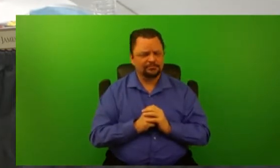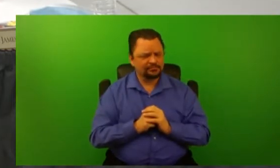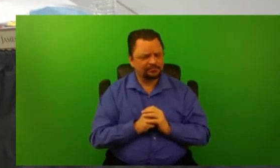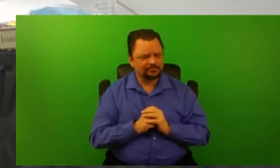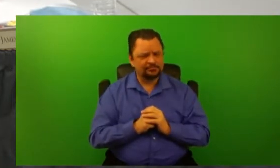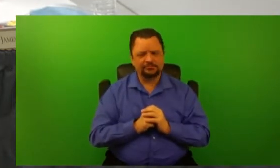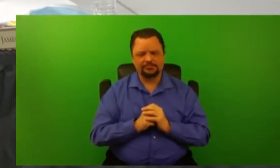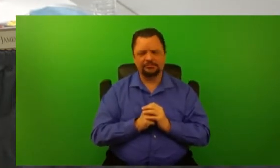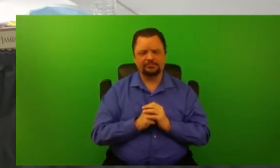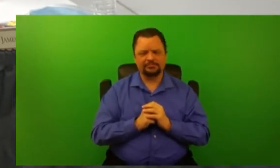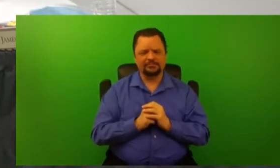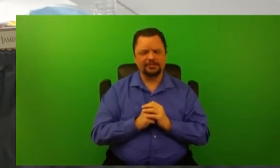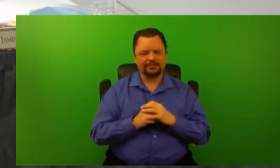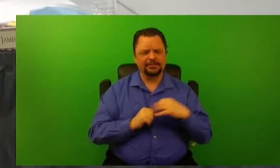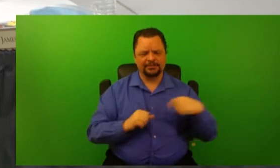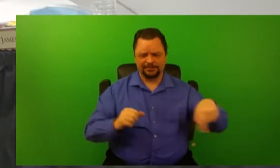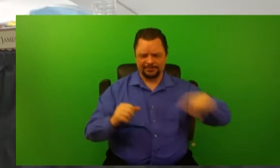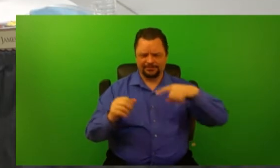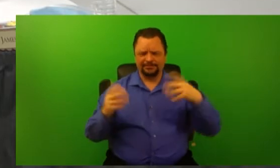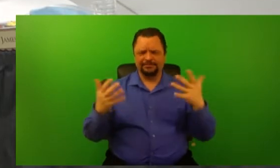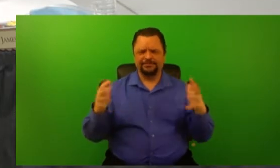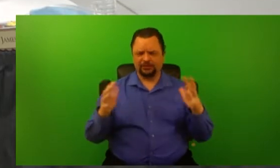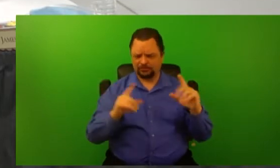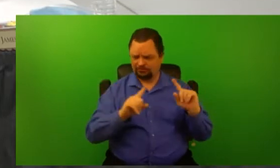one that we've had before, correct?